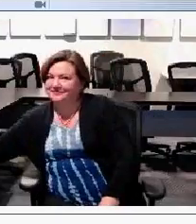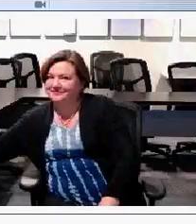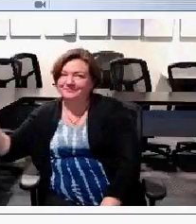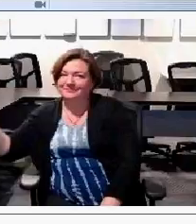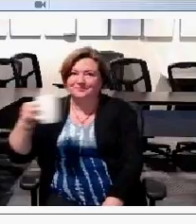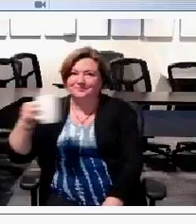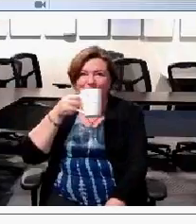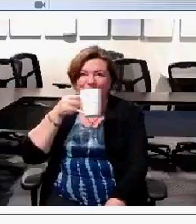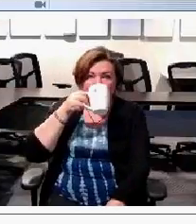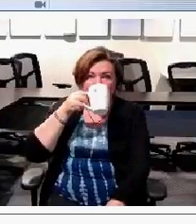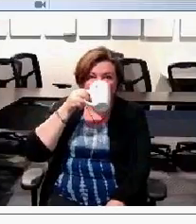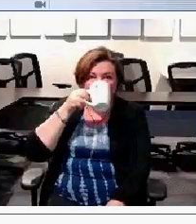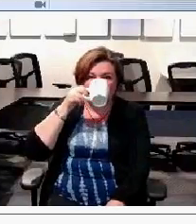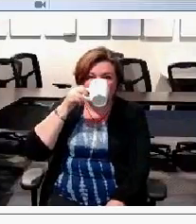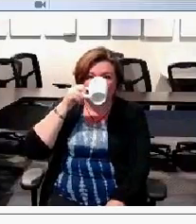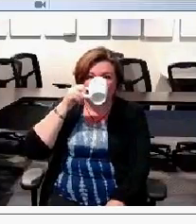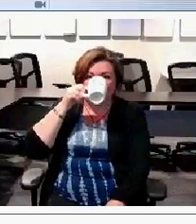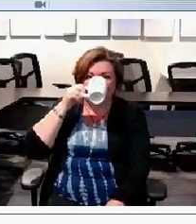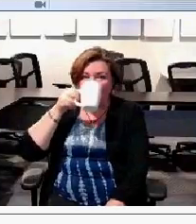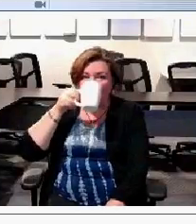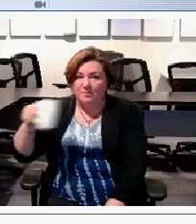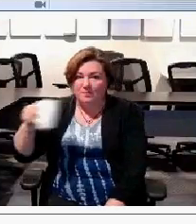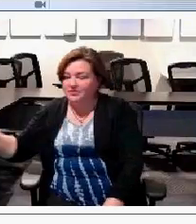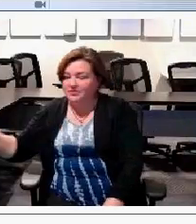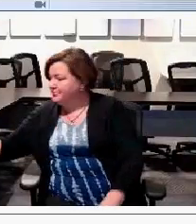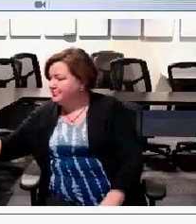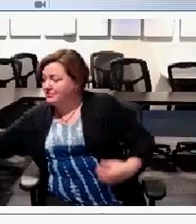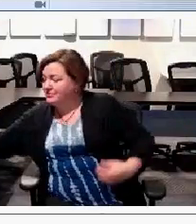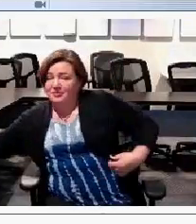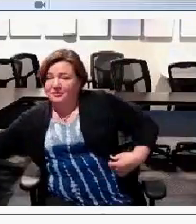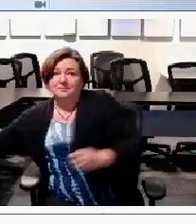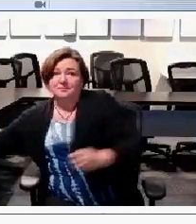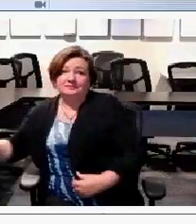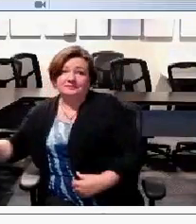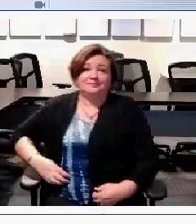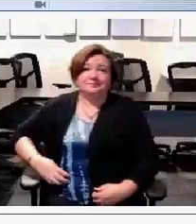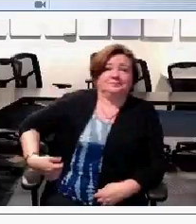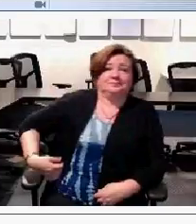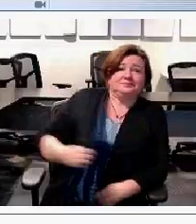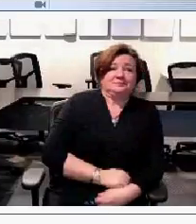I find that screen.